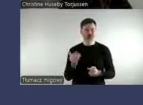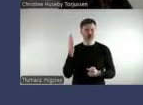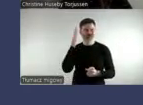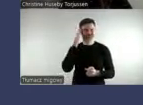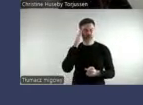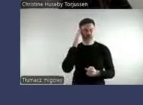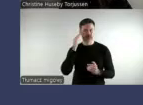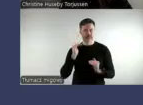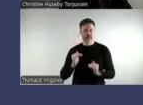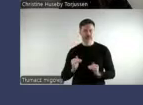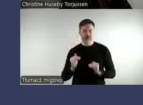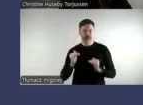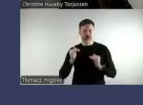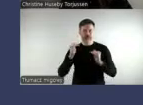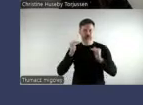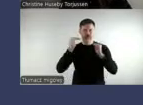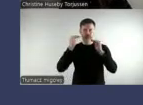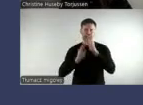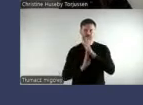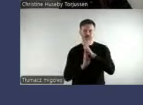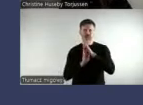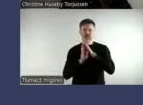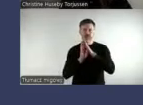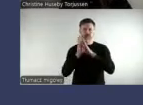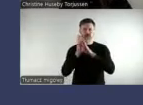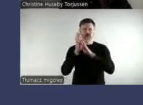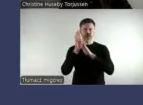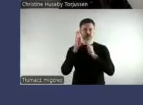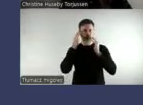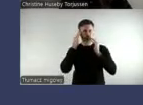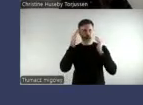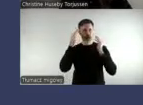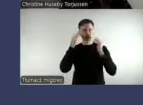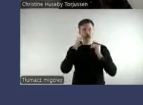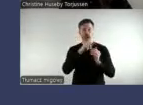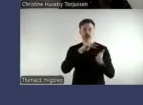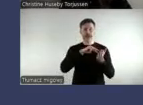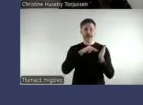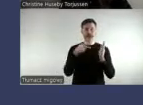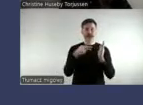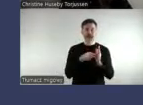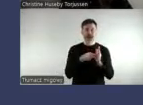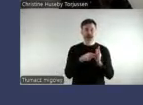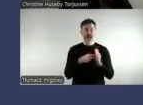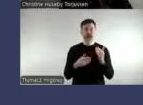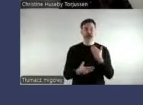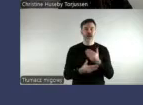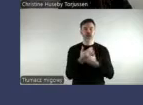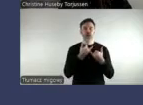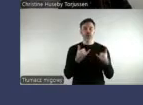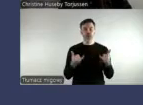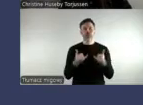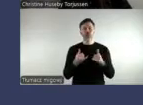be the scenario in several exercises this year. So one example of an important measure is to make continuity